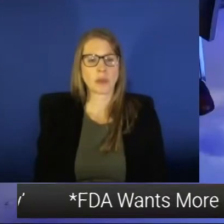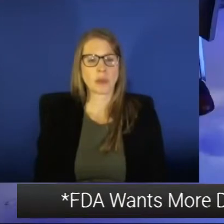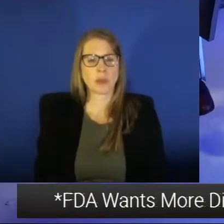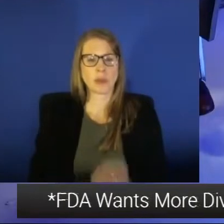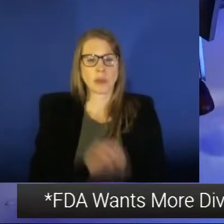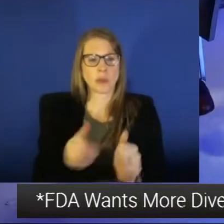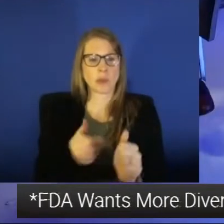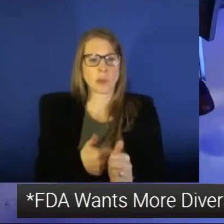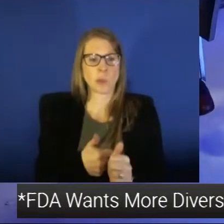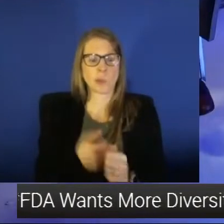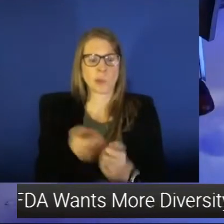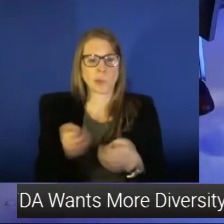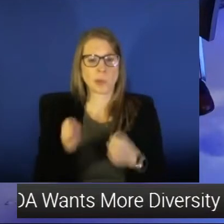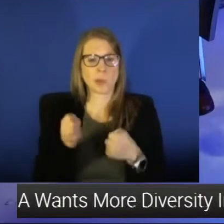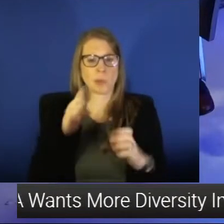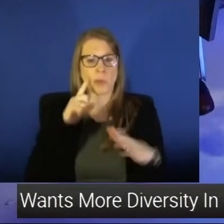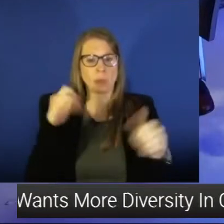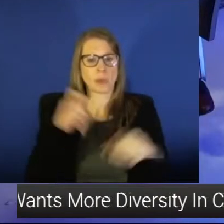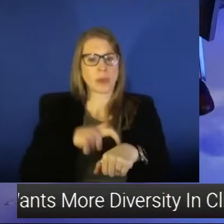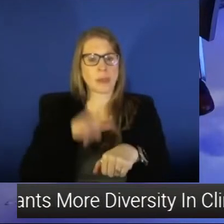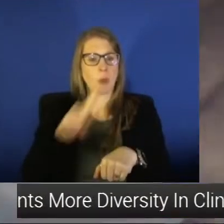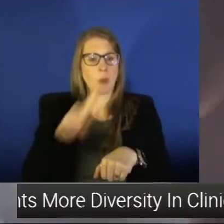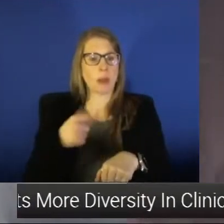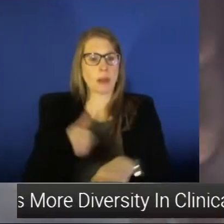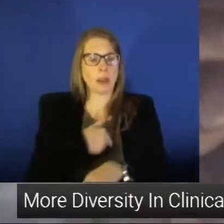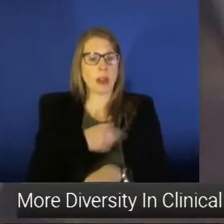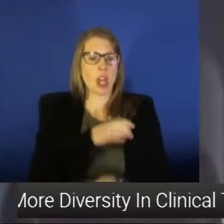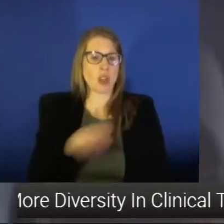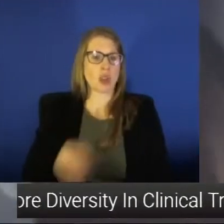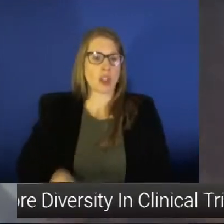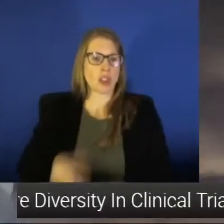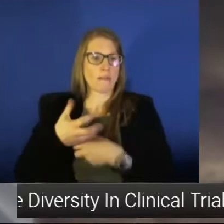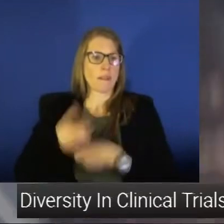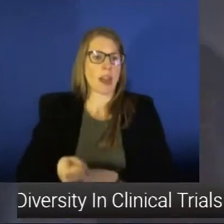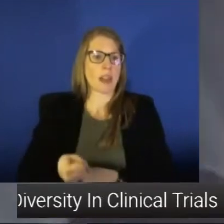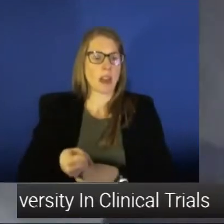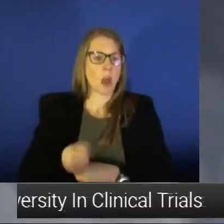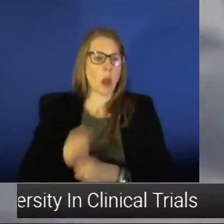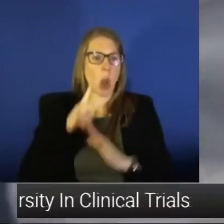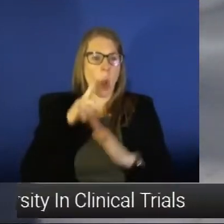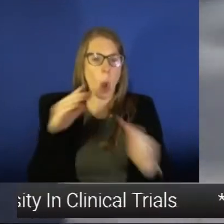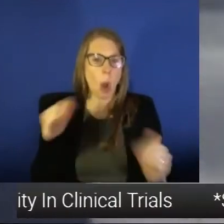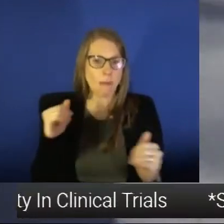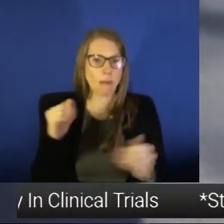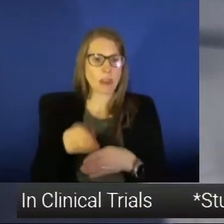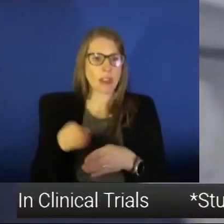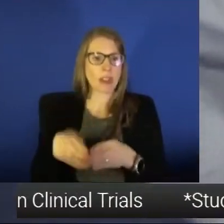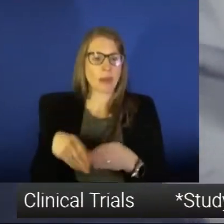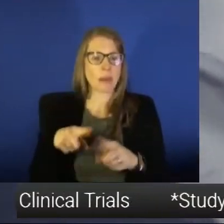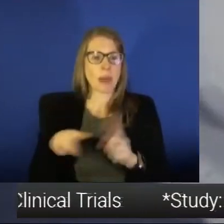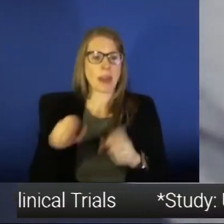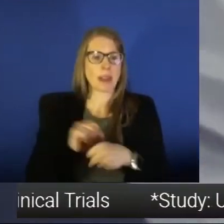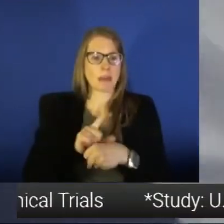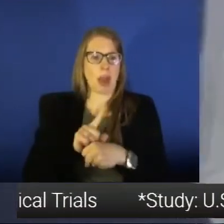a very hopeful time for those of us who are the Christian faith, and so hope for the end. But the little spike proteins in the front. Thanks, dear, for making a